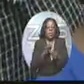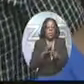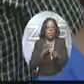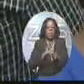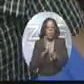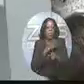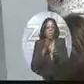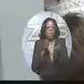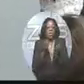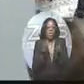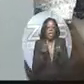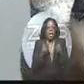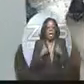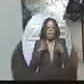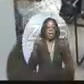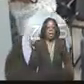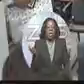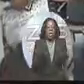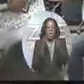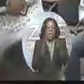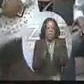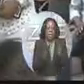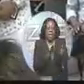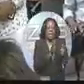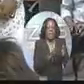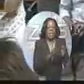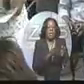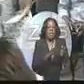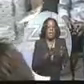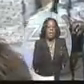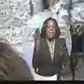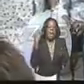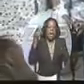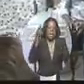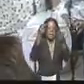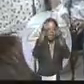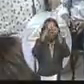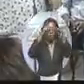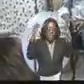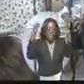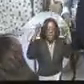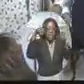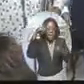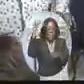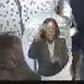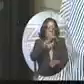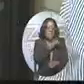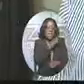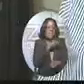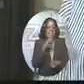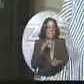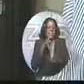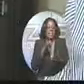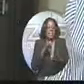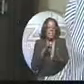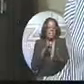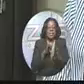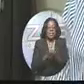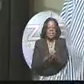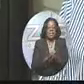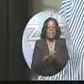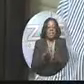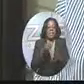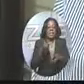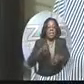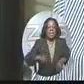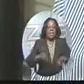do have a whole lot planned. Former President Mike Sands was visibly disappointed with the loss, but says that life goes on. We were confident and we expected